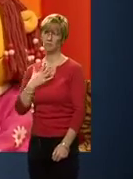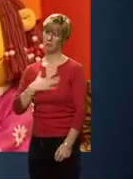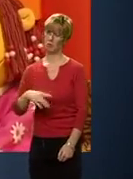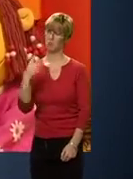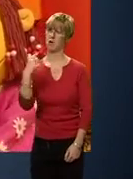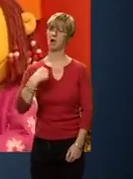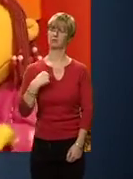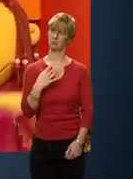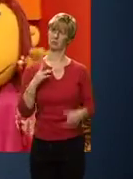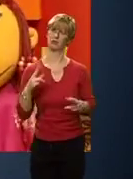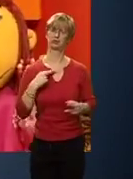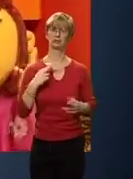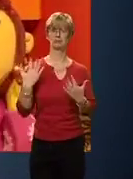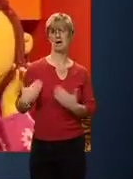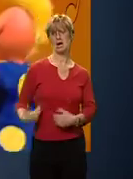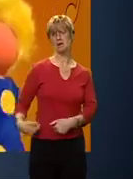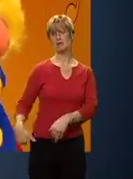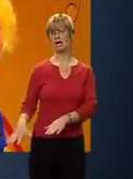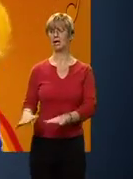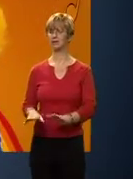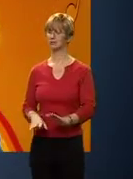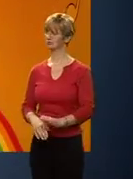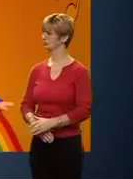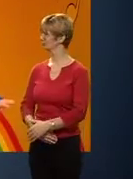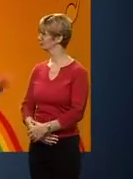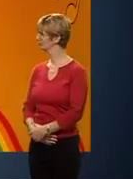be one. Oh, yes.